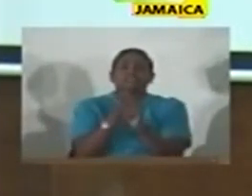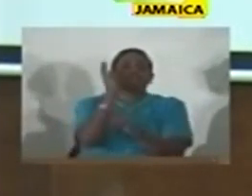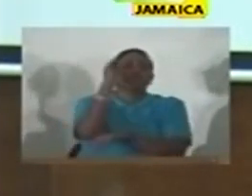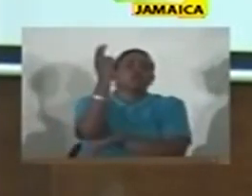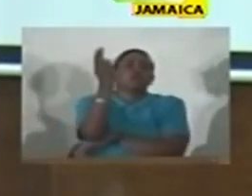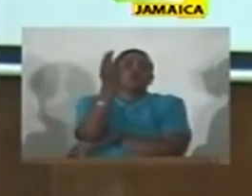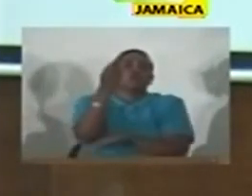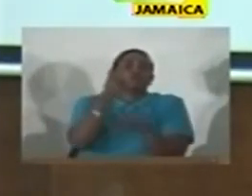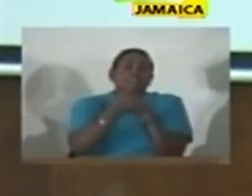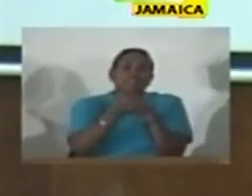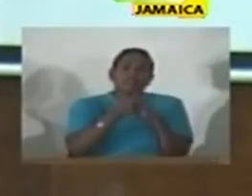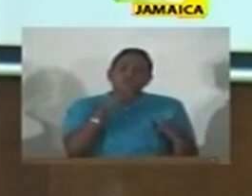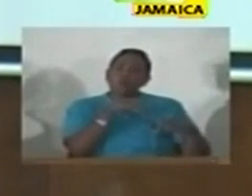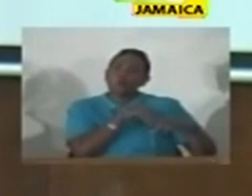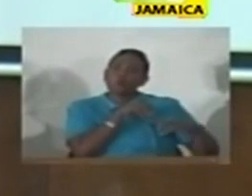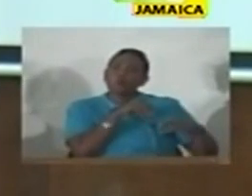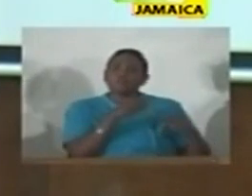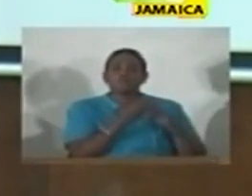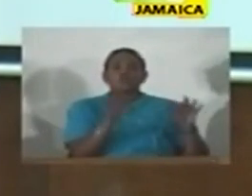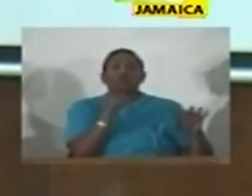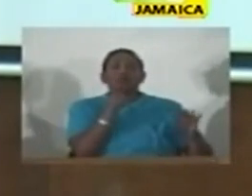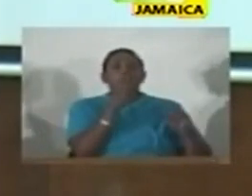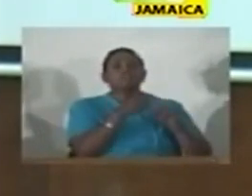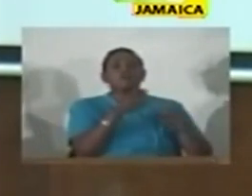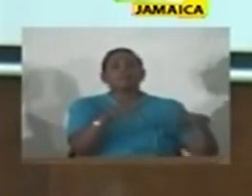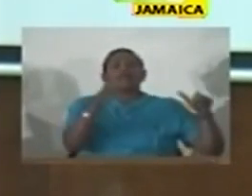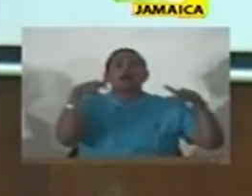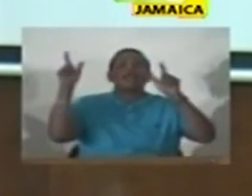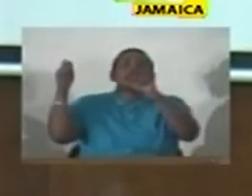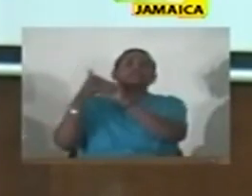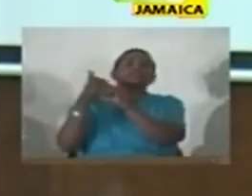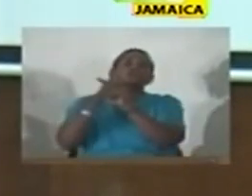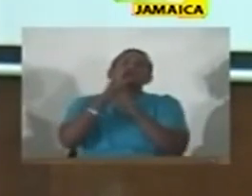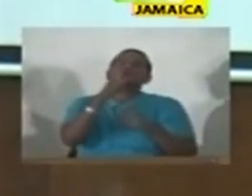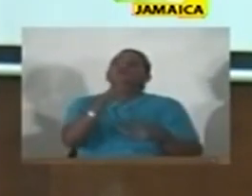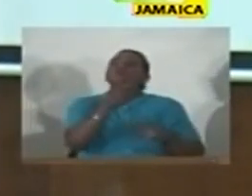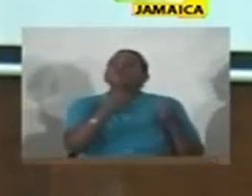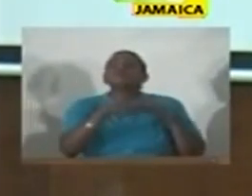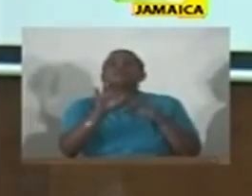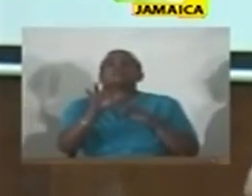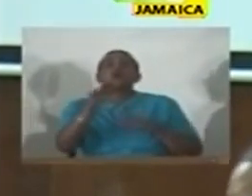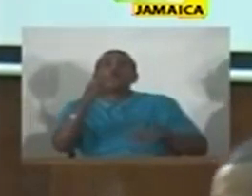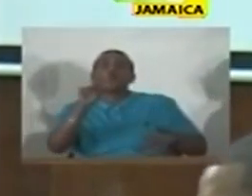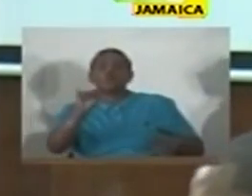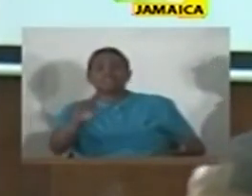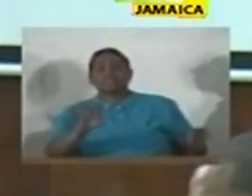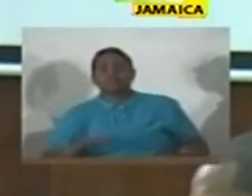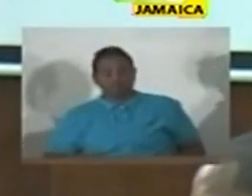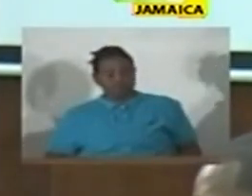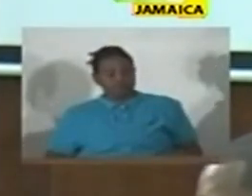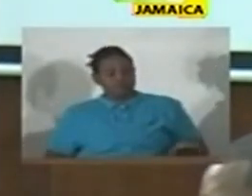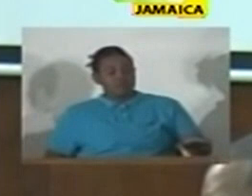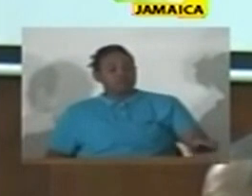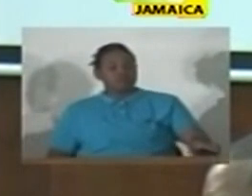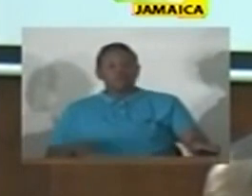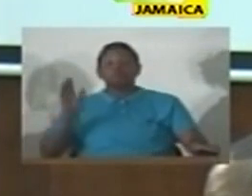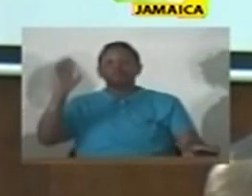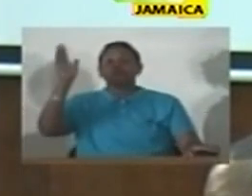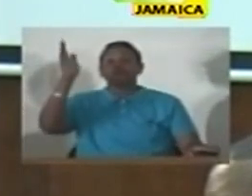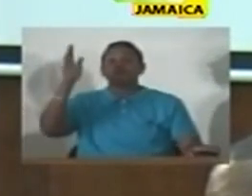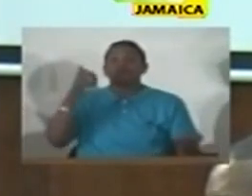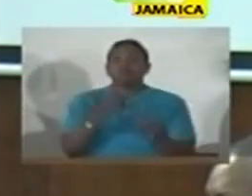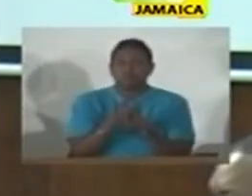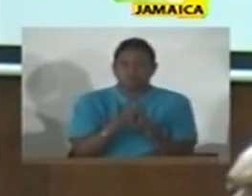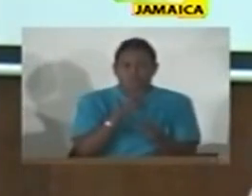pumps to pump the free water from the canals to irrigate their holdings. Mr. Speaker, there